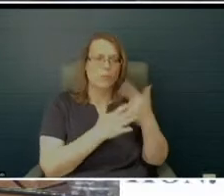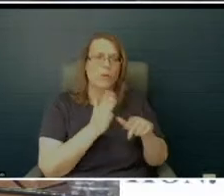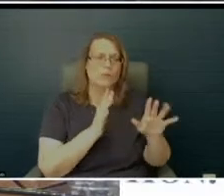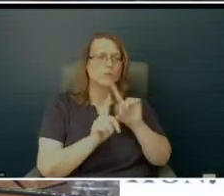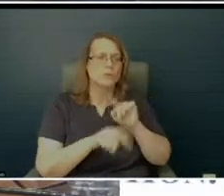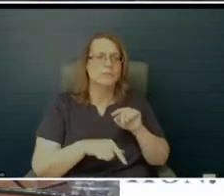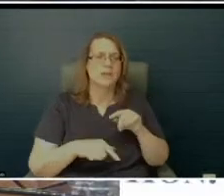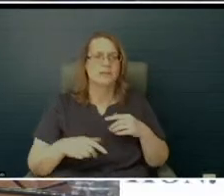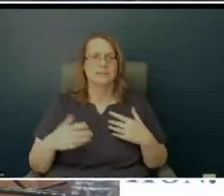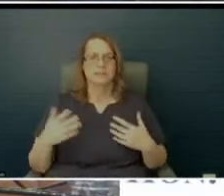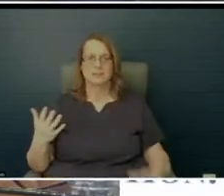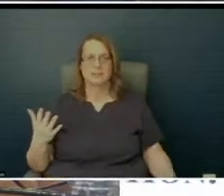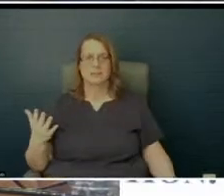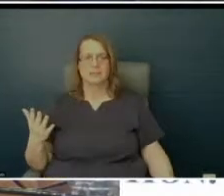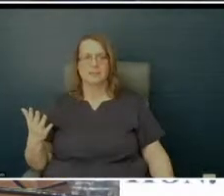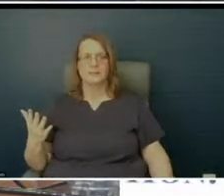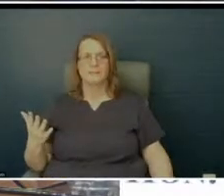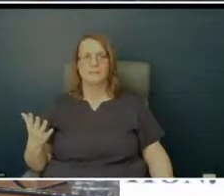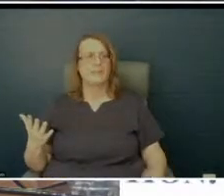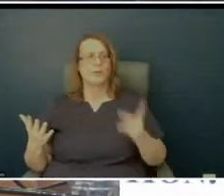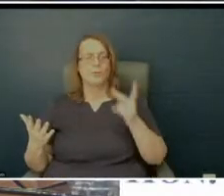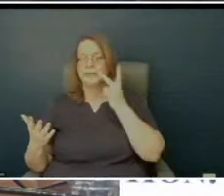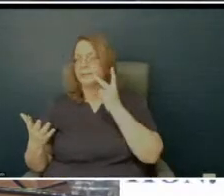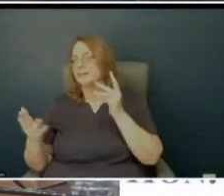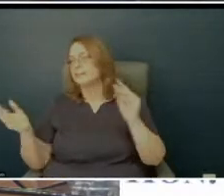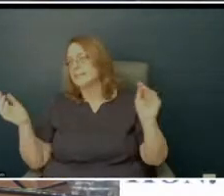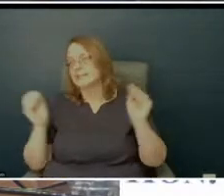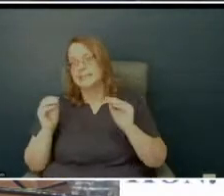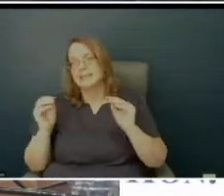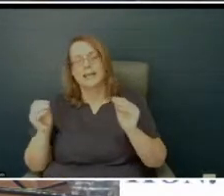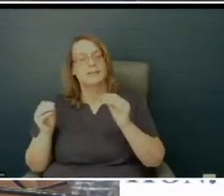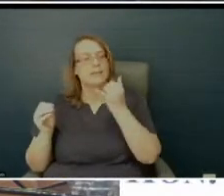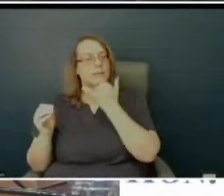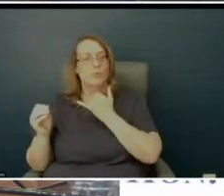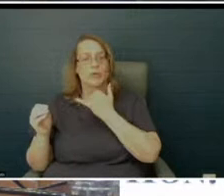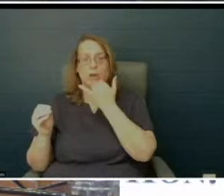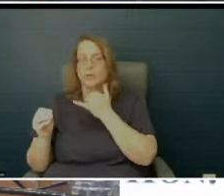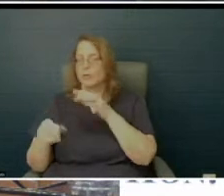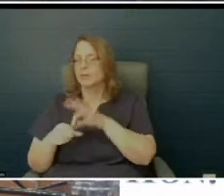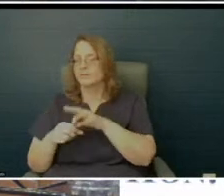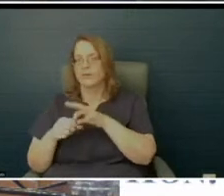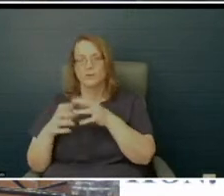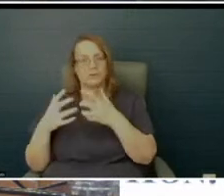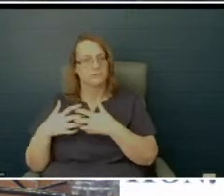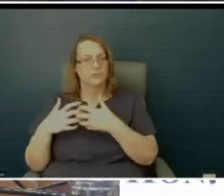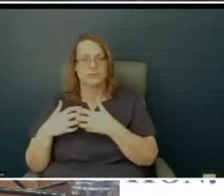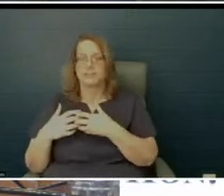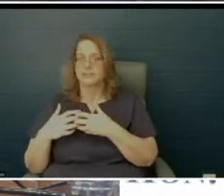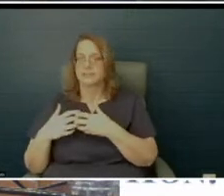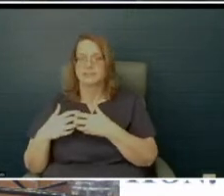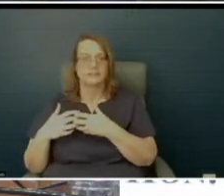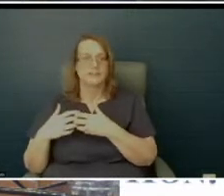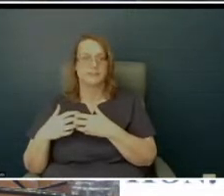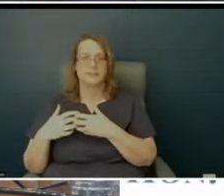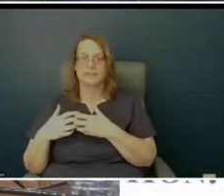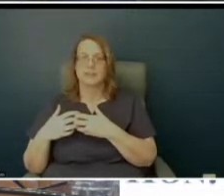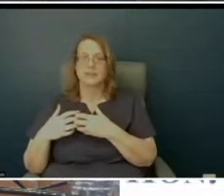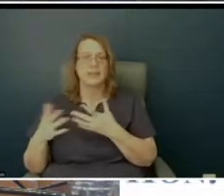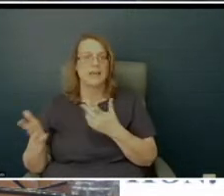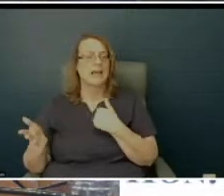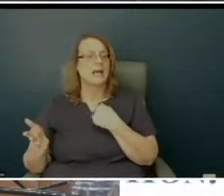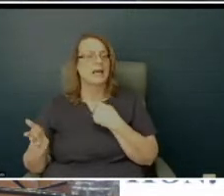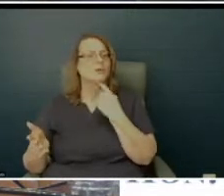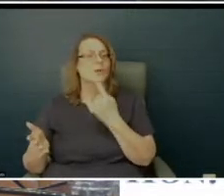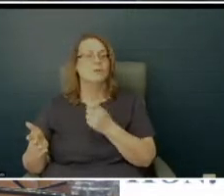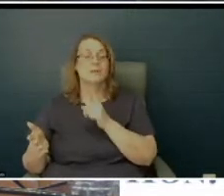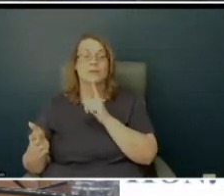We had seen nothing improper with regard to the voting machines, and I told them that the real experts at